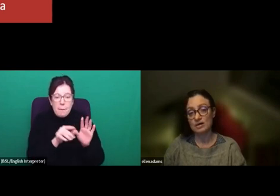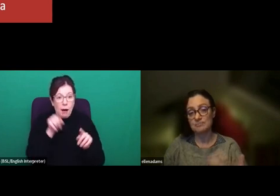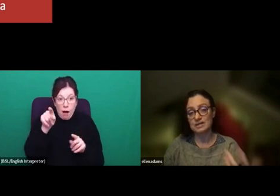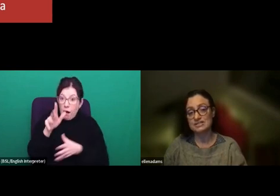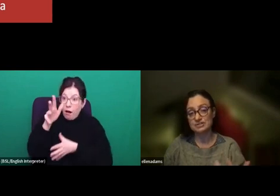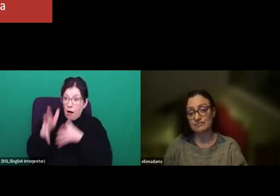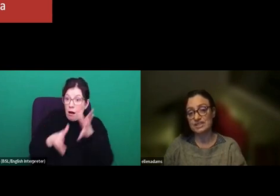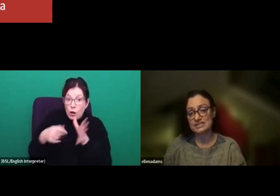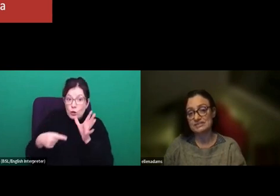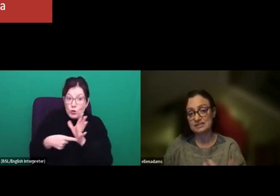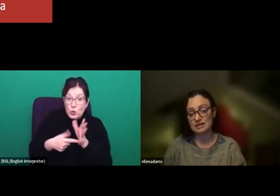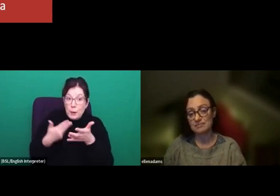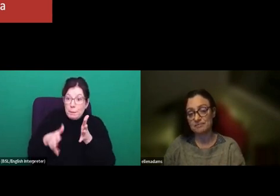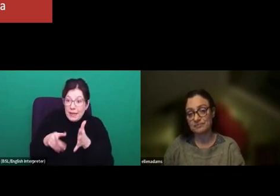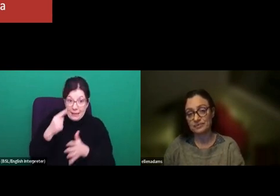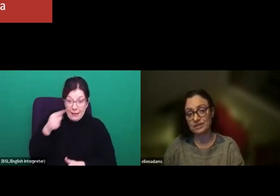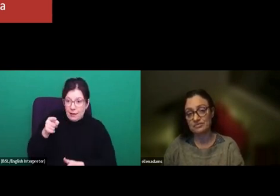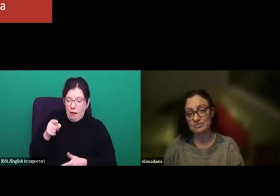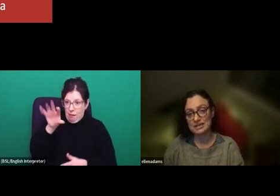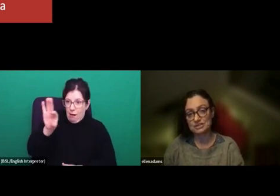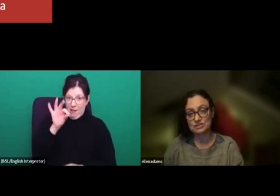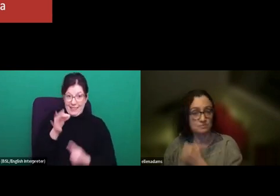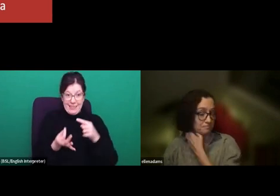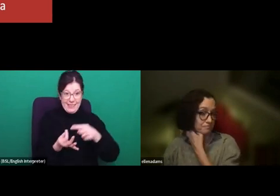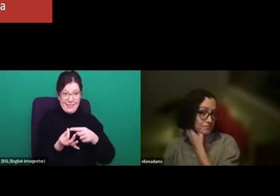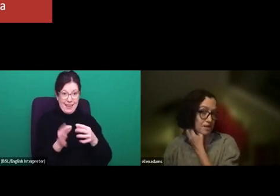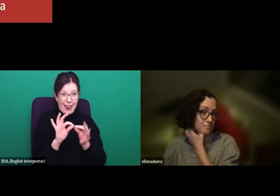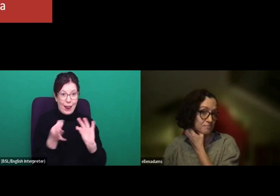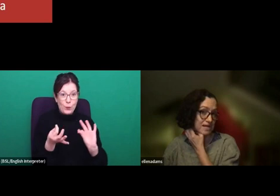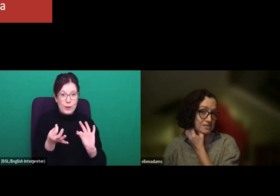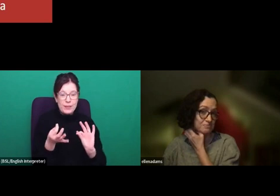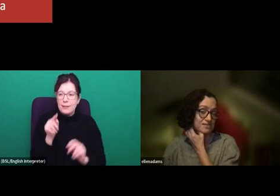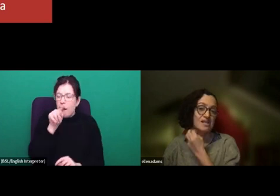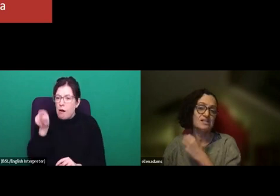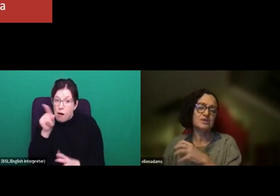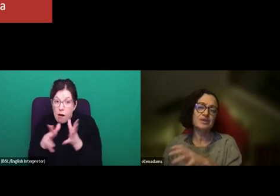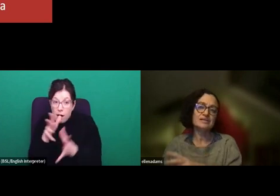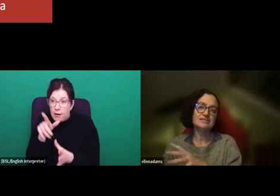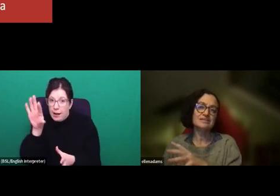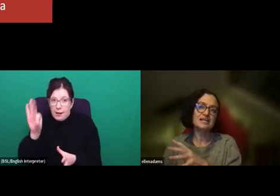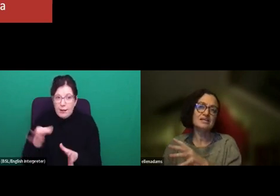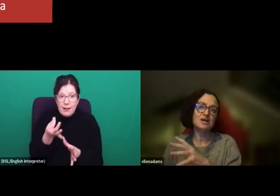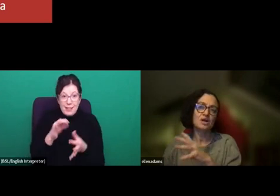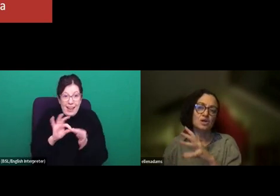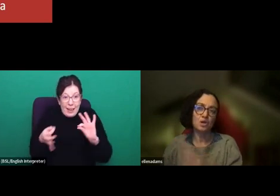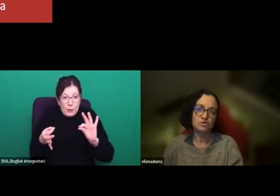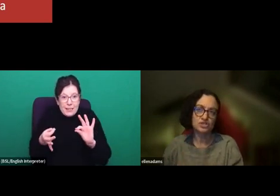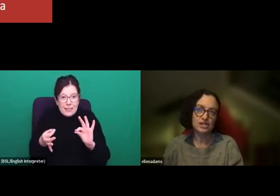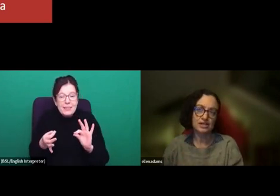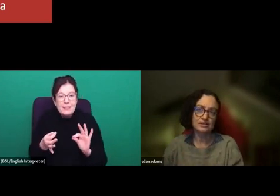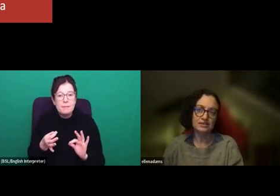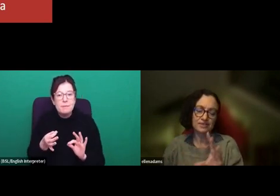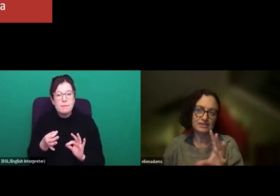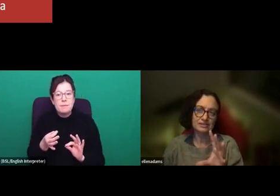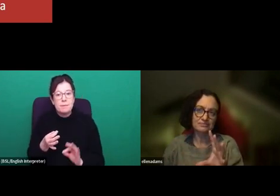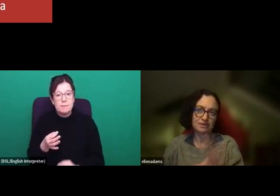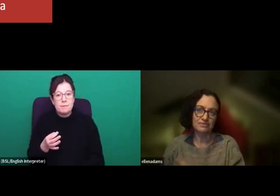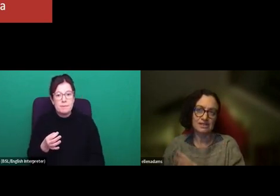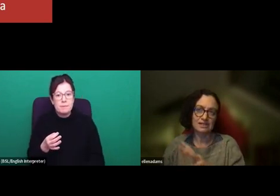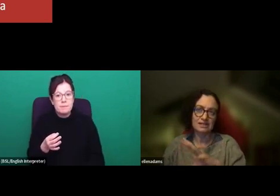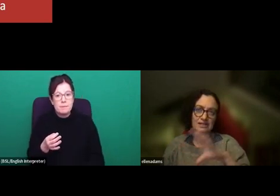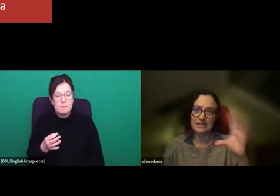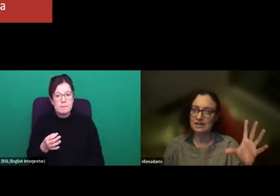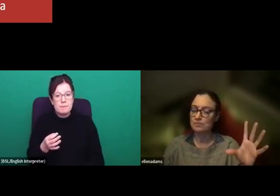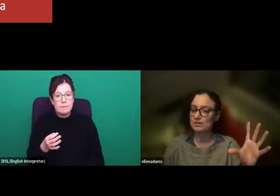of each of these grammatical aspects. So that's the logic, and I don't think it's